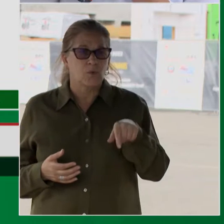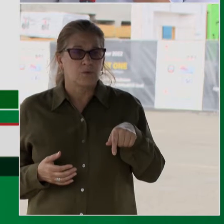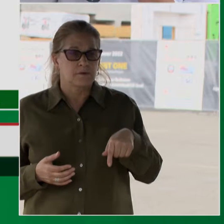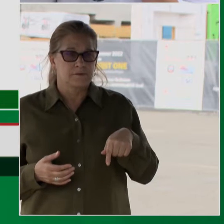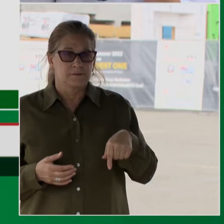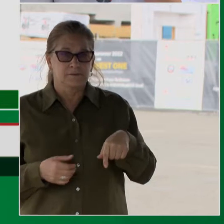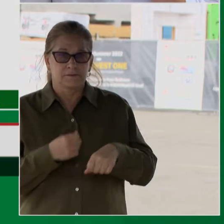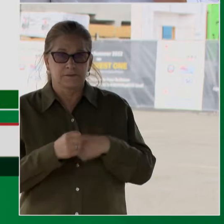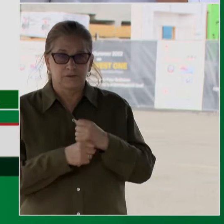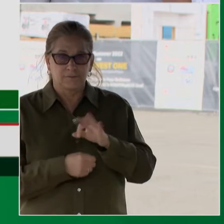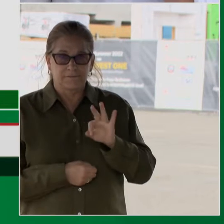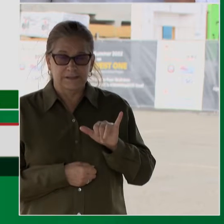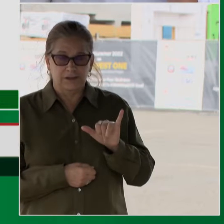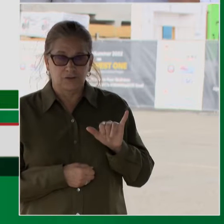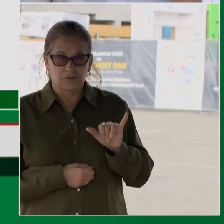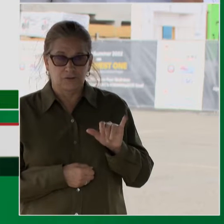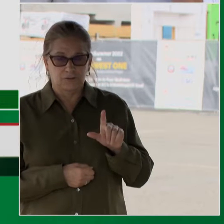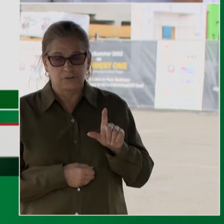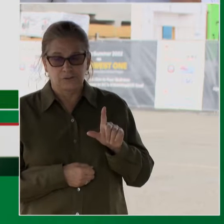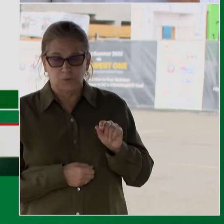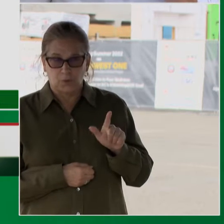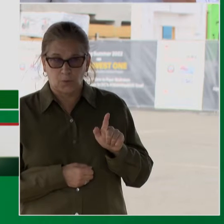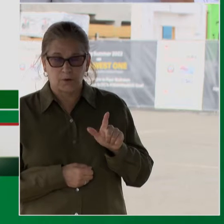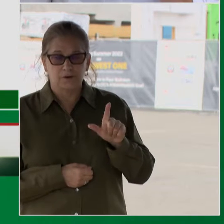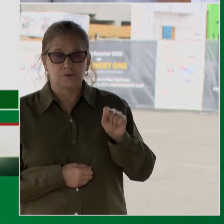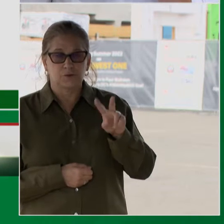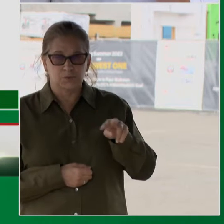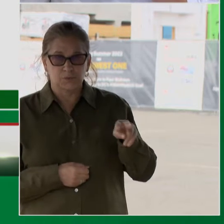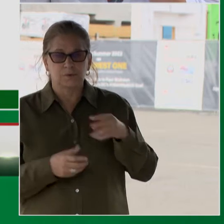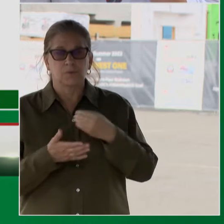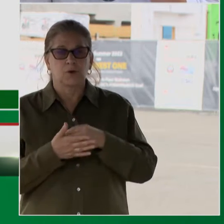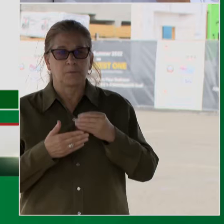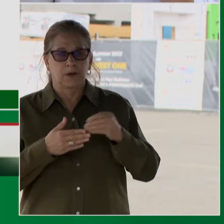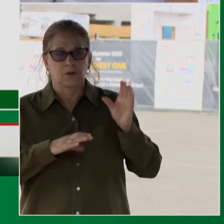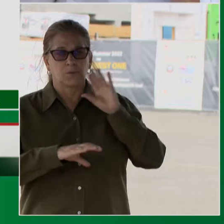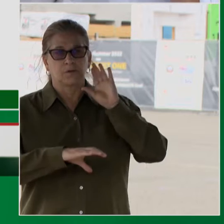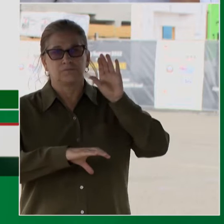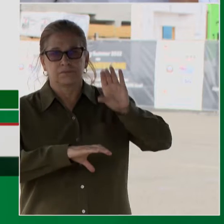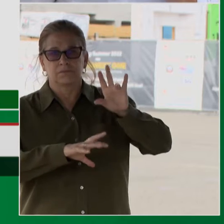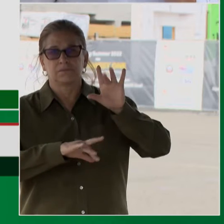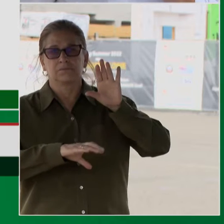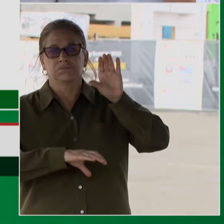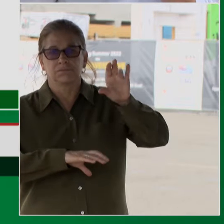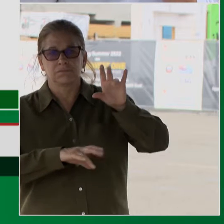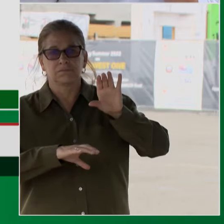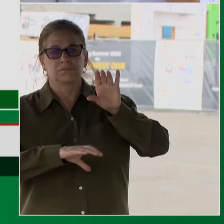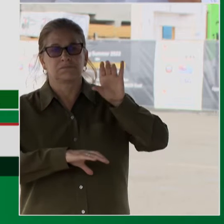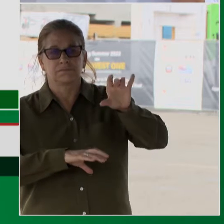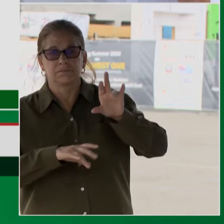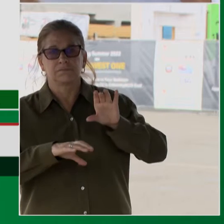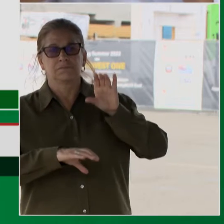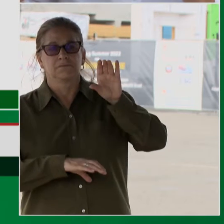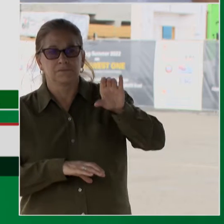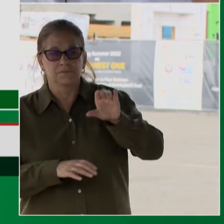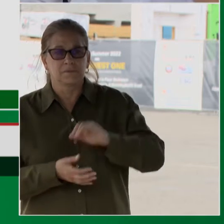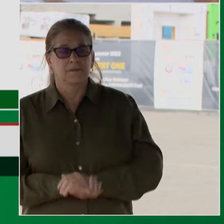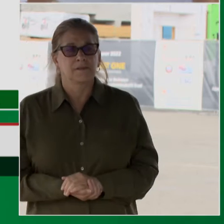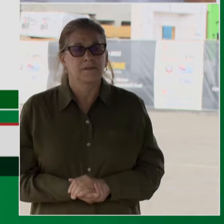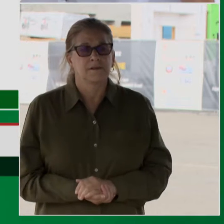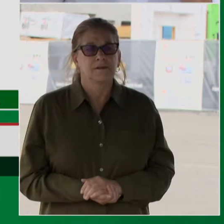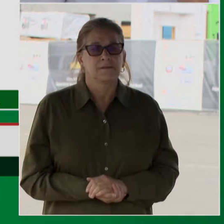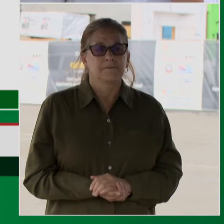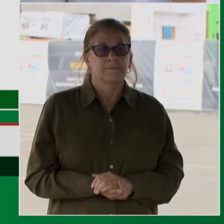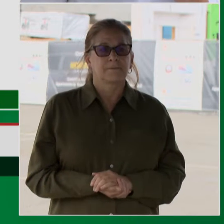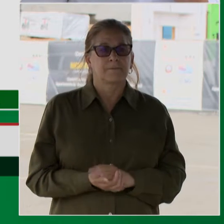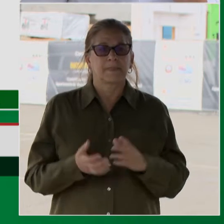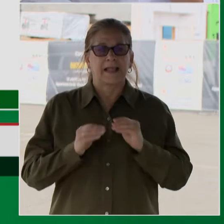FY22, our upcoming budget. That's just absolutely unprecedented. What that will do, first off, is allow us to clear our pipeline of